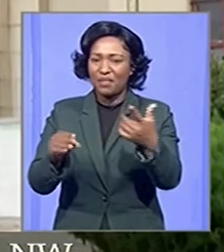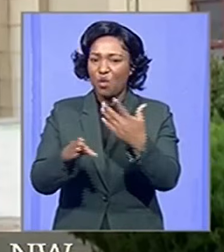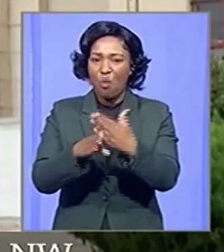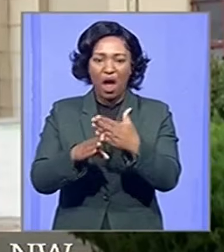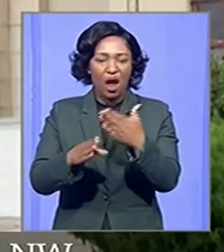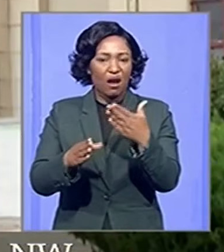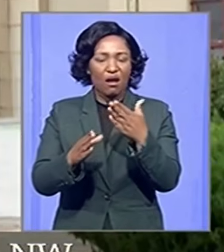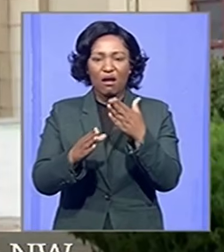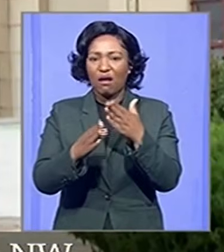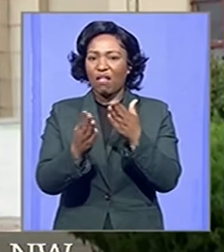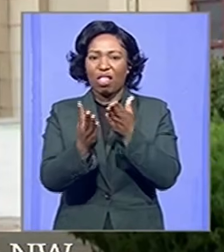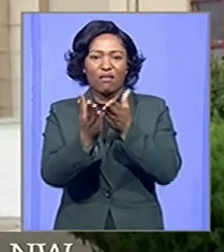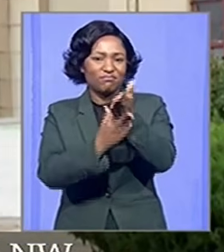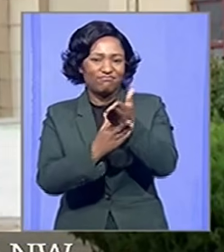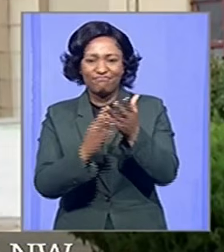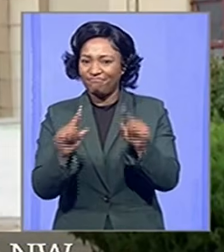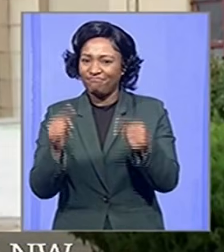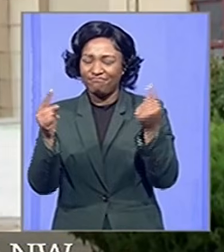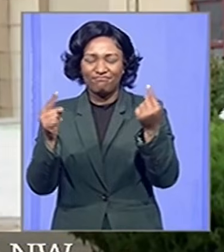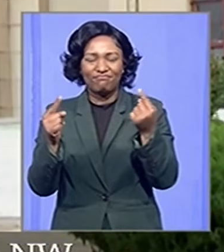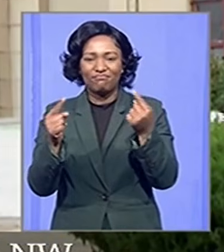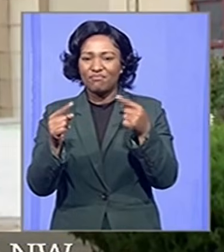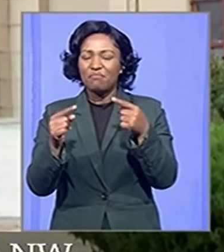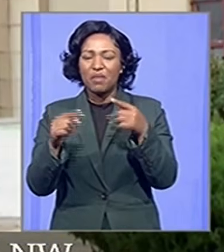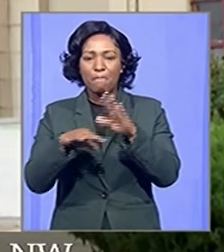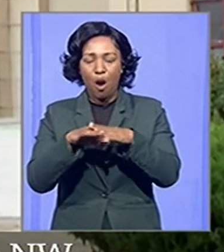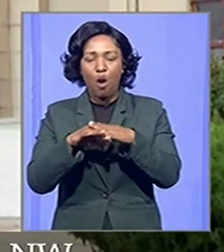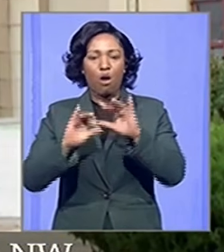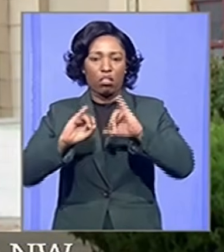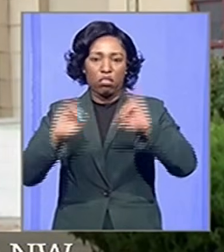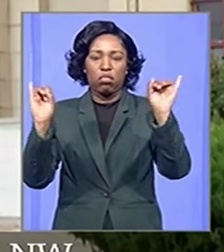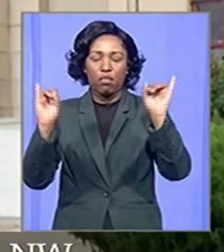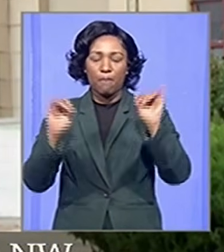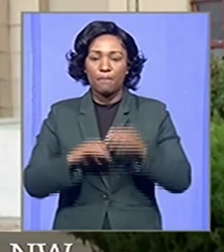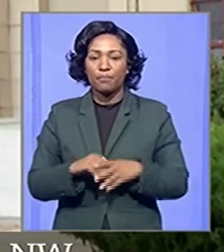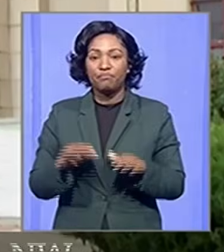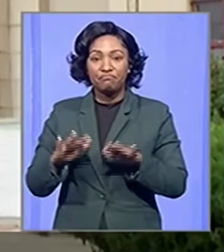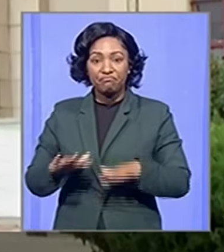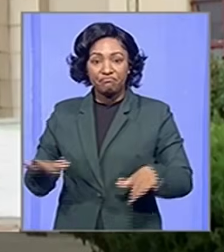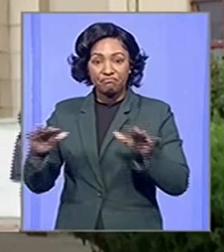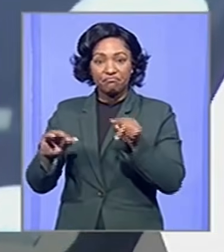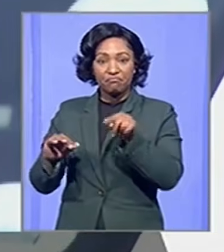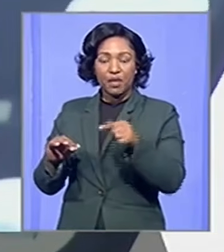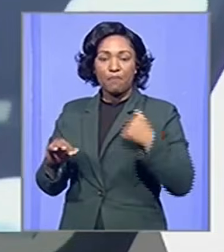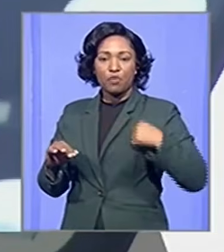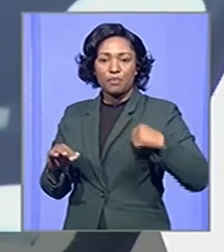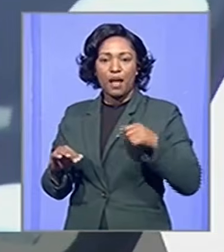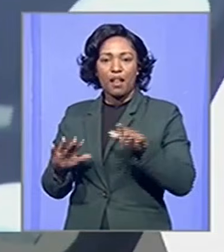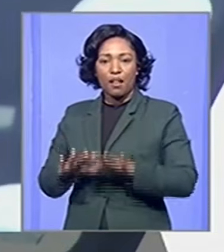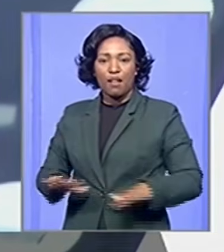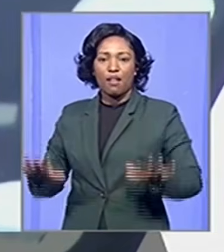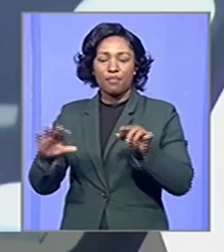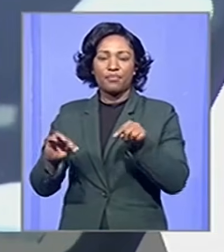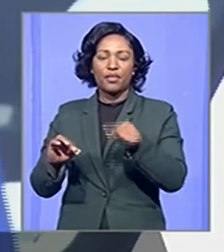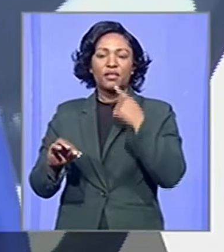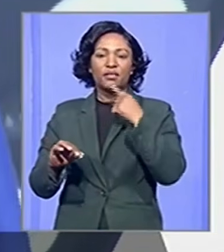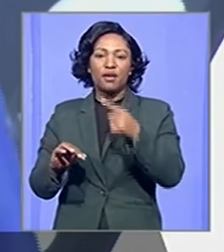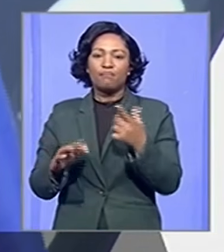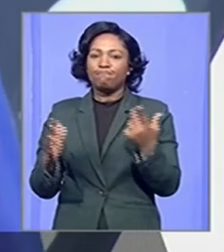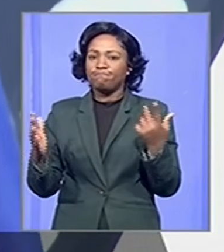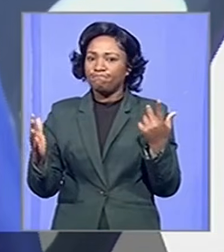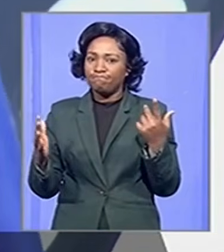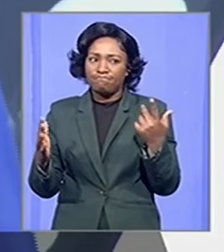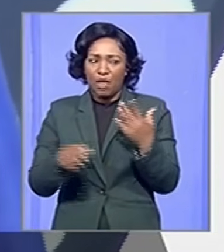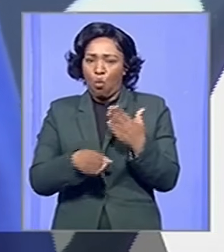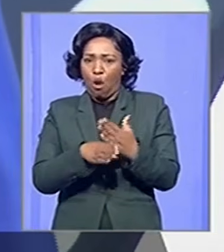Bontsi jwa dimasepala mo Northwest ga dina batsamaisi ba golwane bangwe ba sekegilwe fa bangwe ba le mo malatsing a sekegilweng